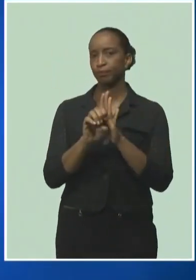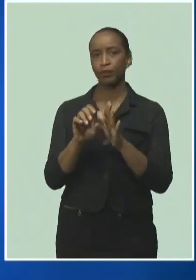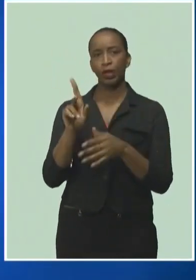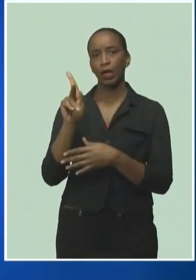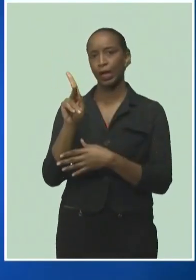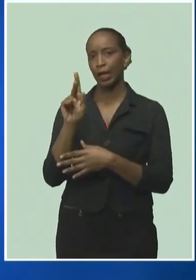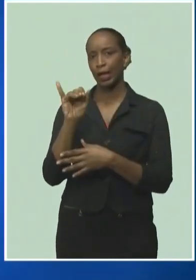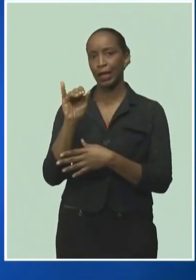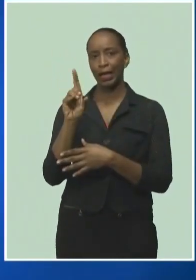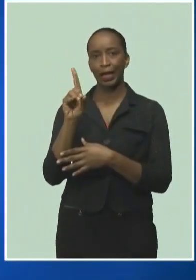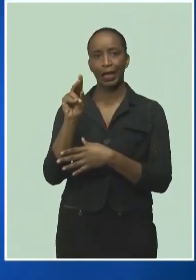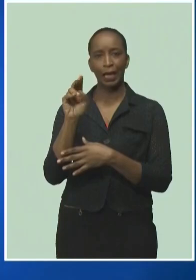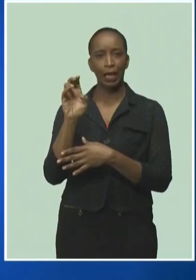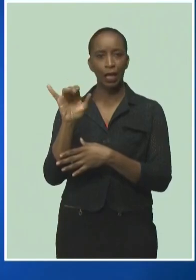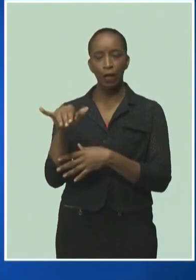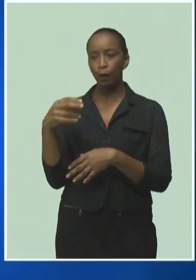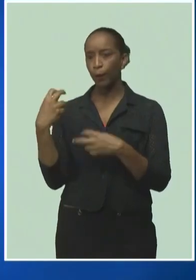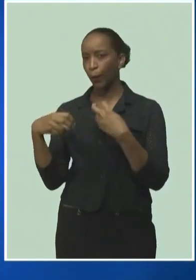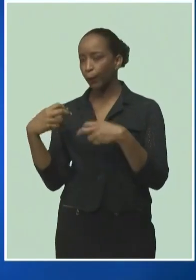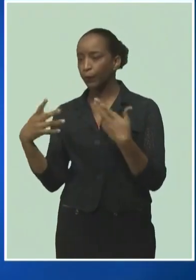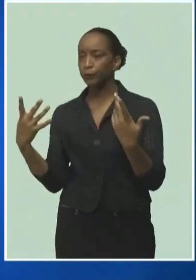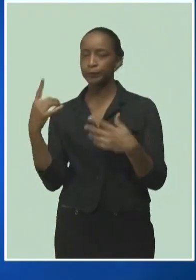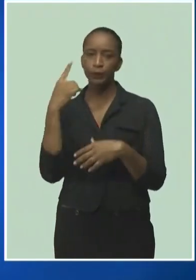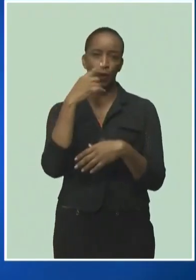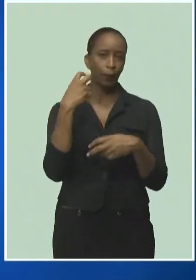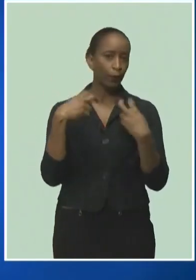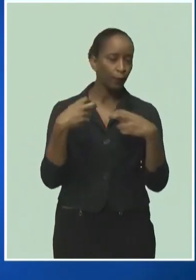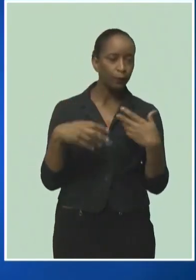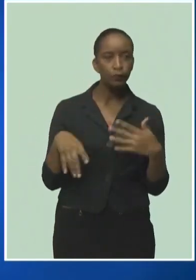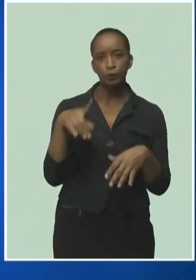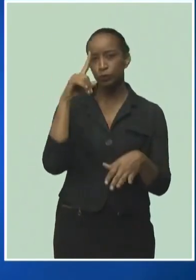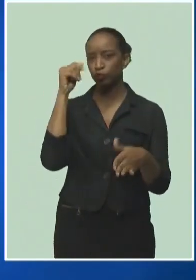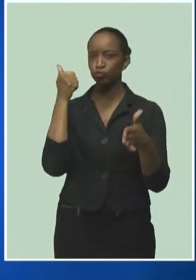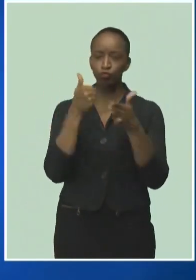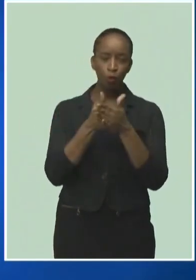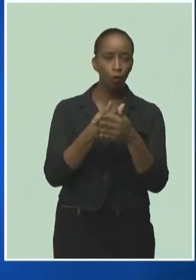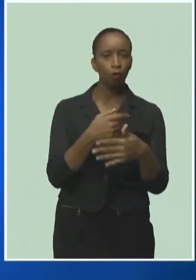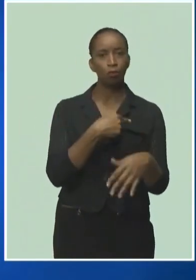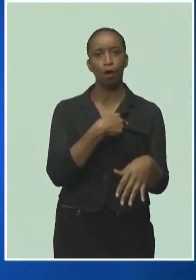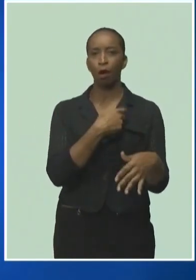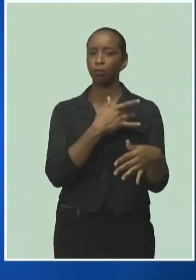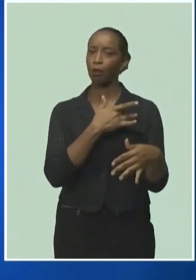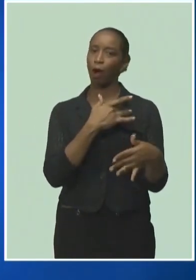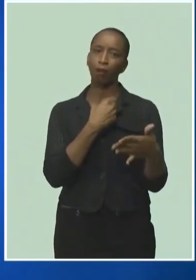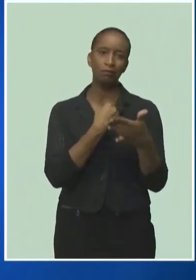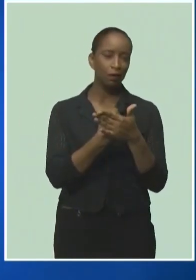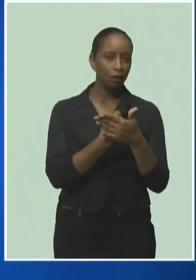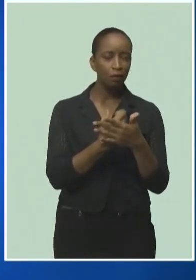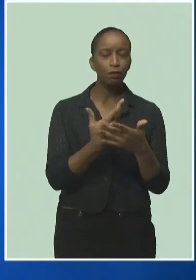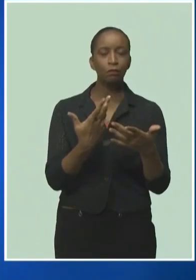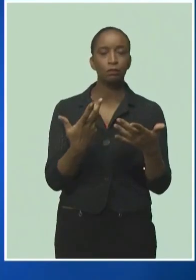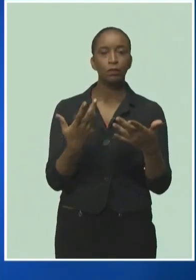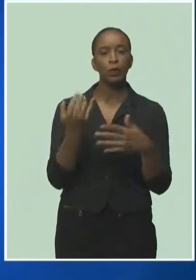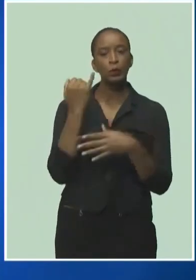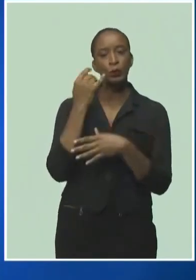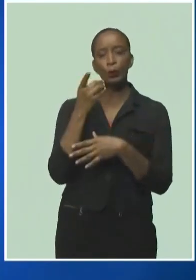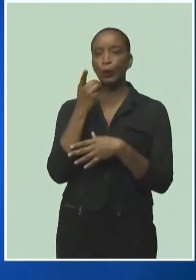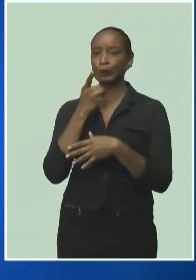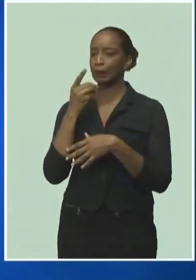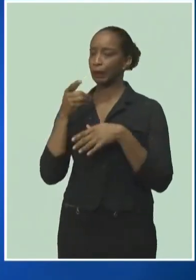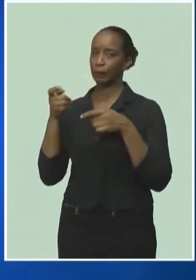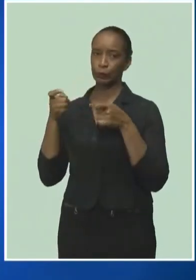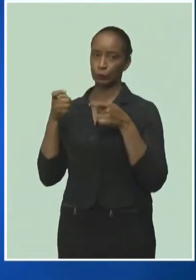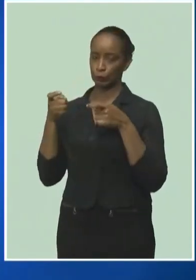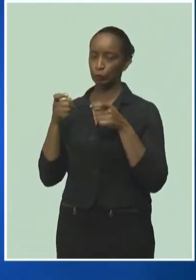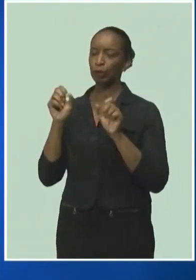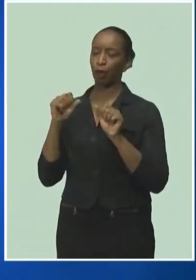get stroke and heart attack, when your diabetes is not under control. Lions Club of